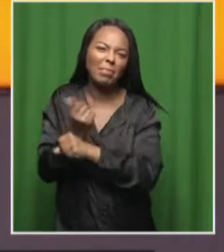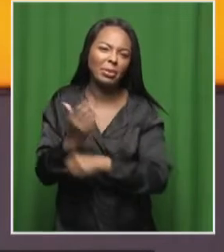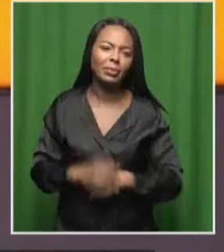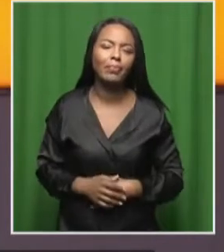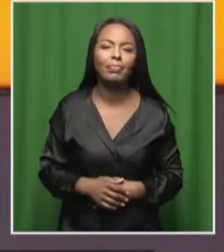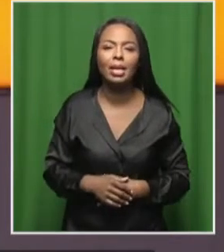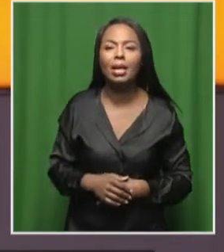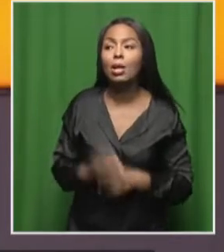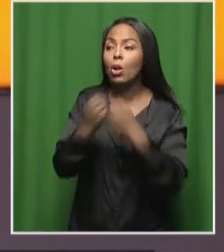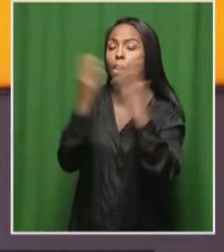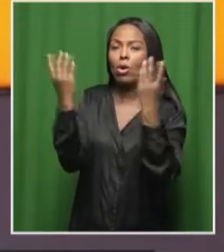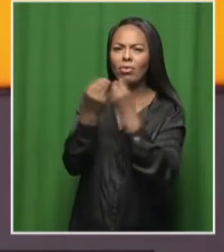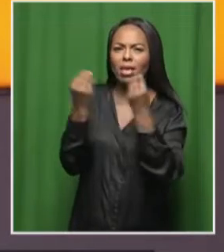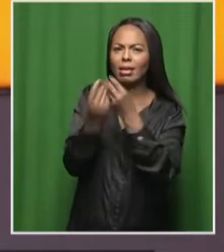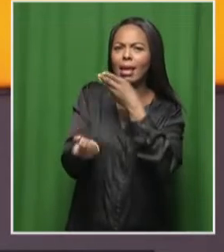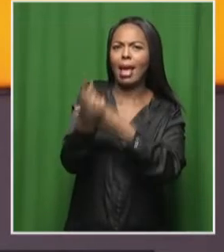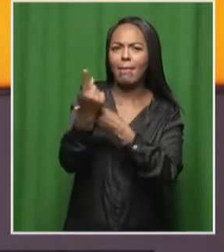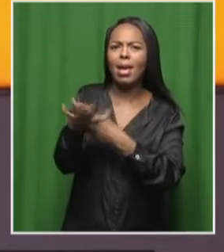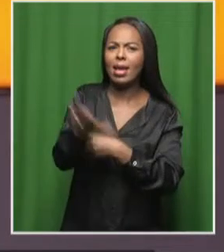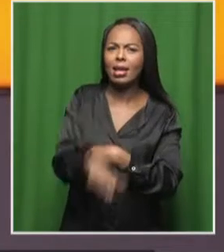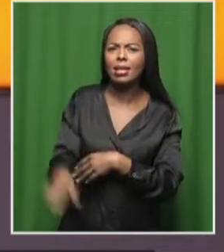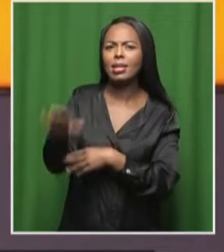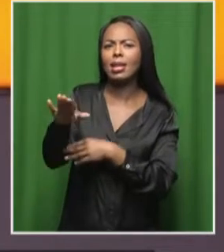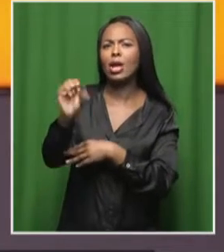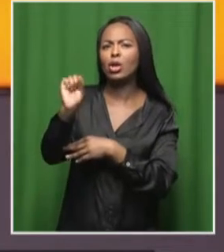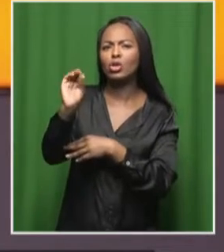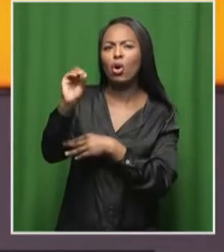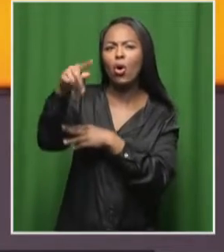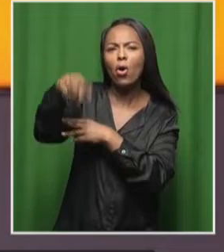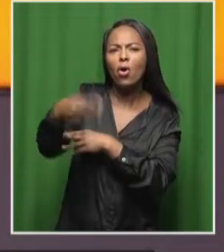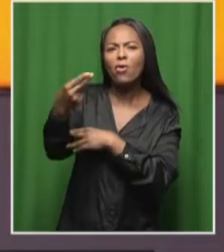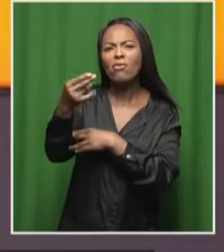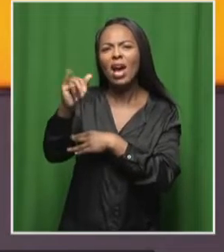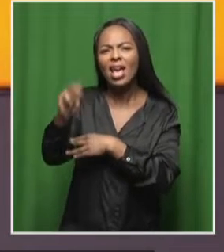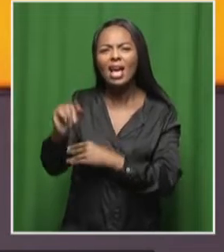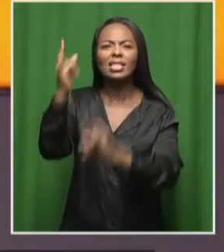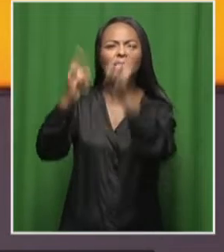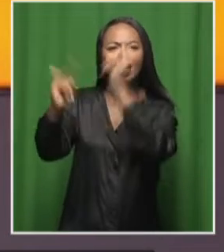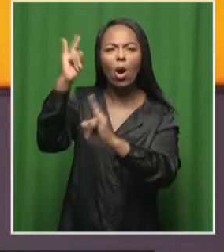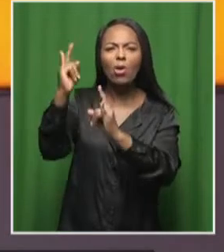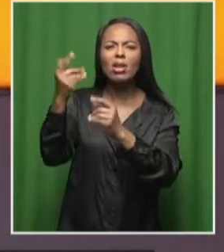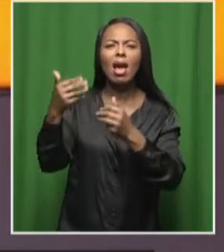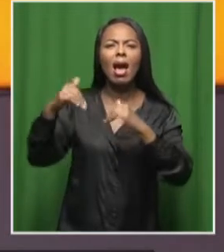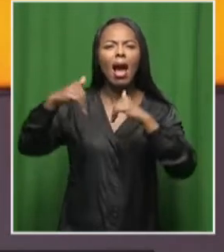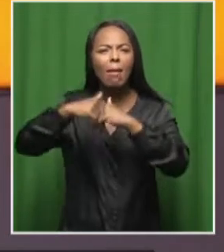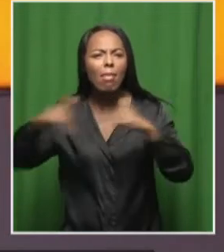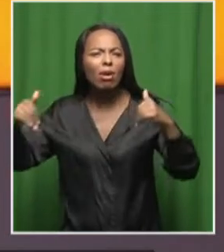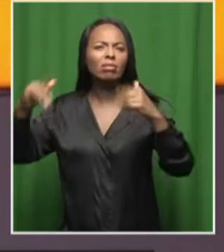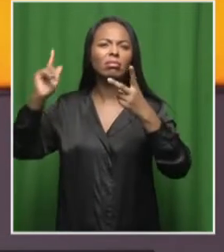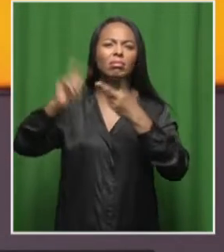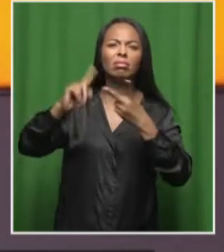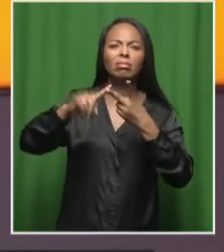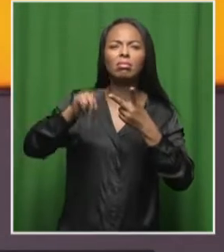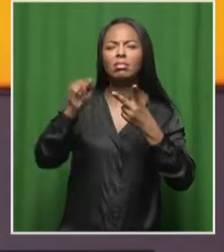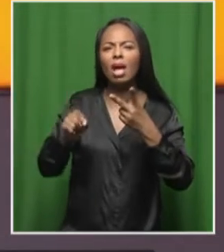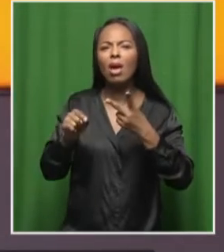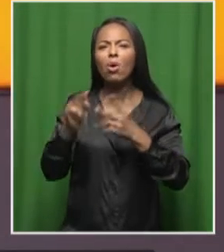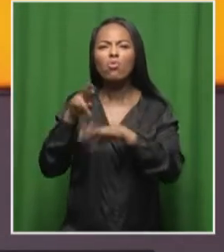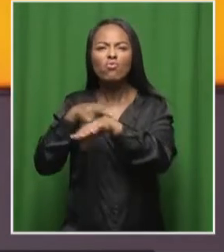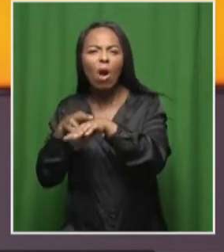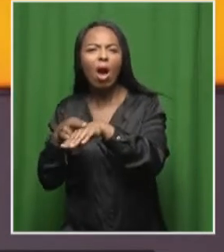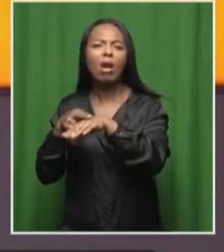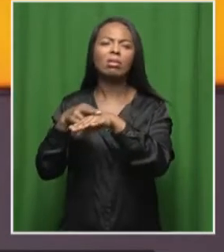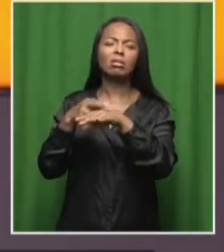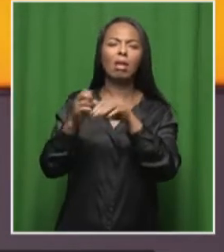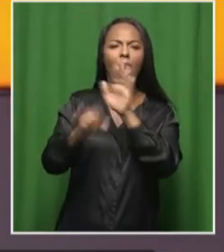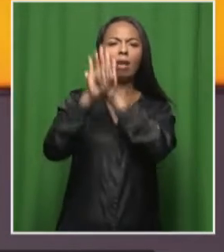themes in Sophiatown, such as apartheid, race and identity, I would imagine. So what are some of the most